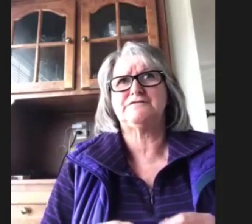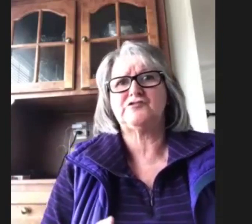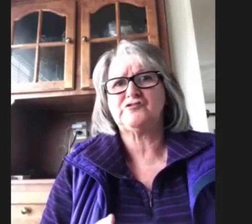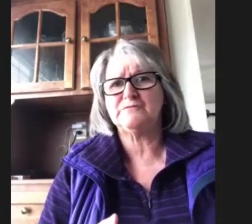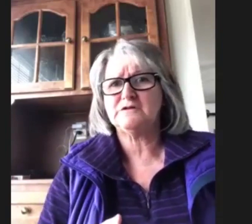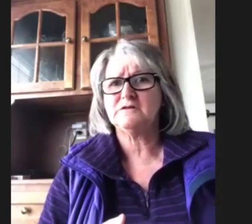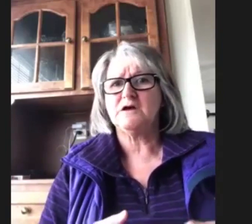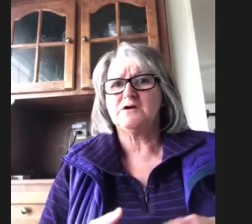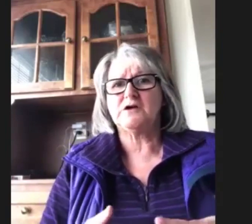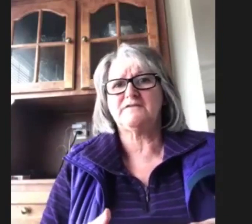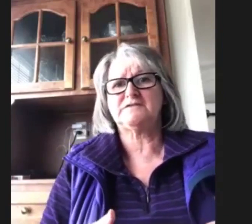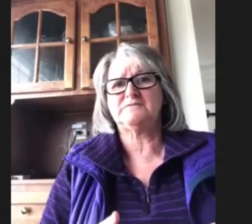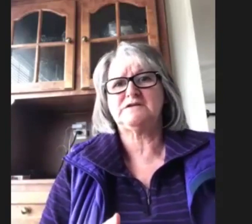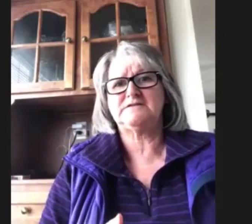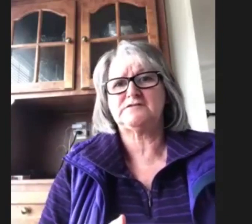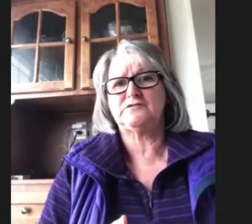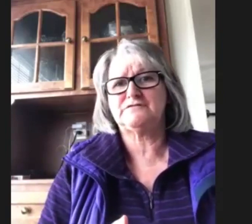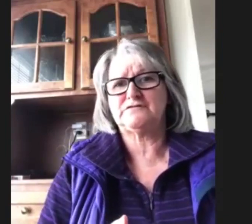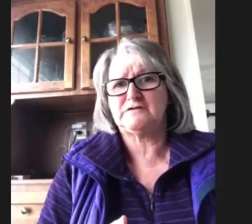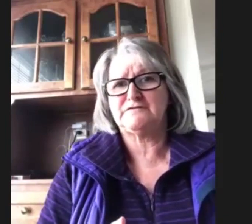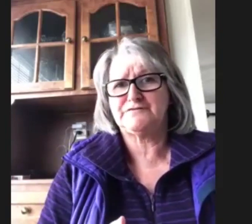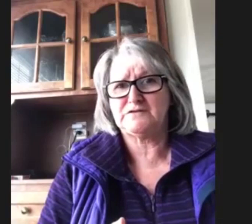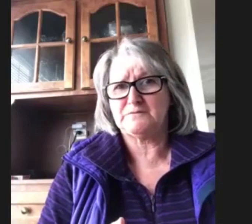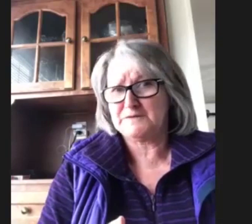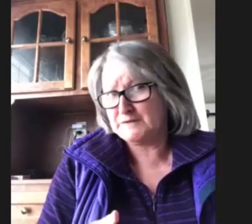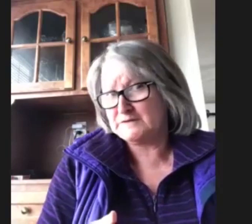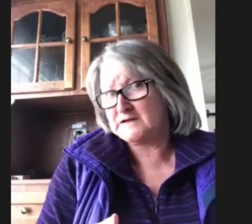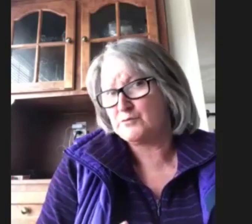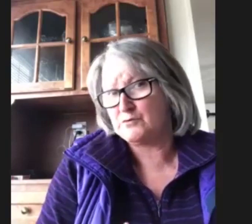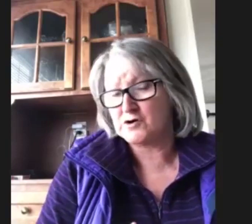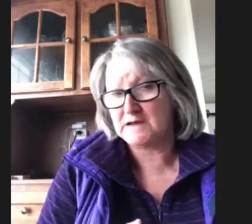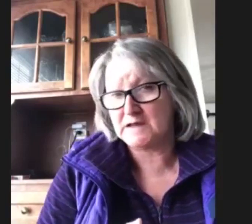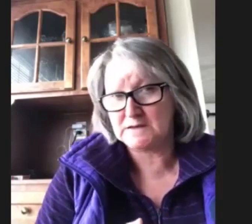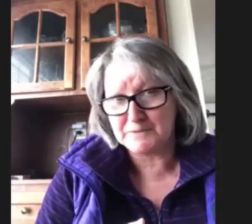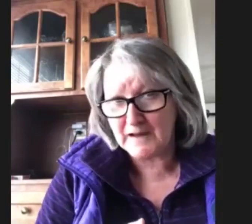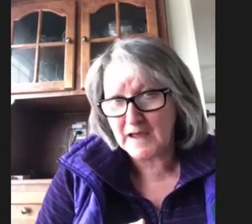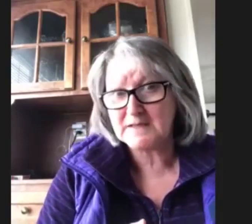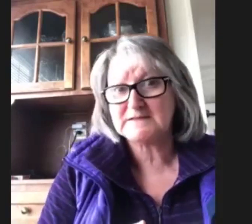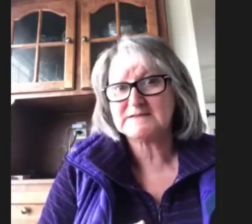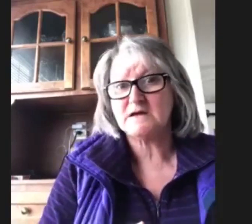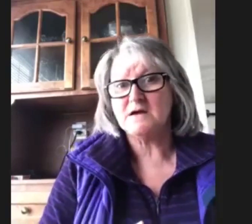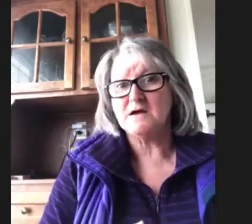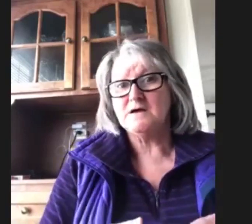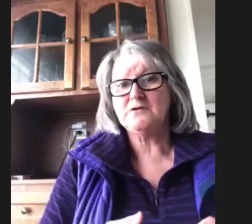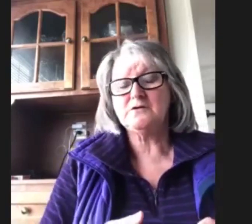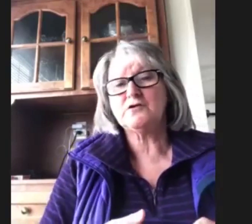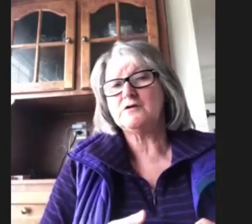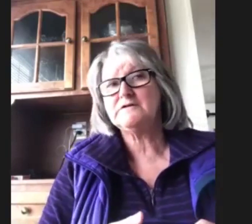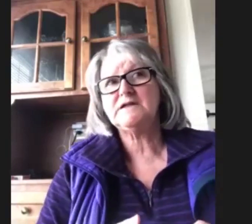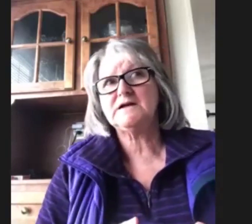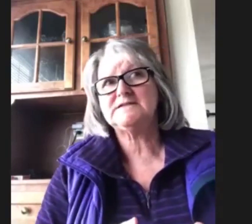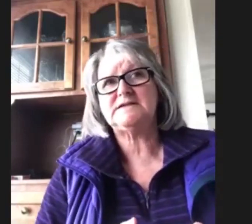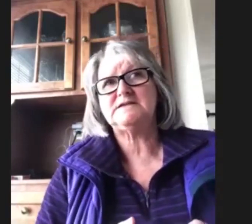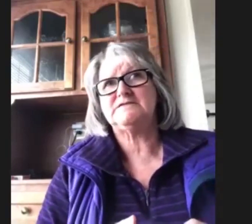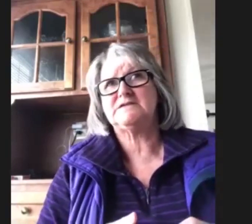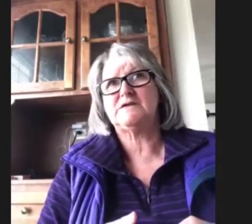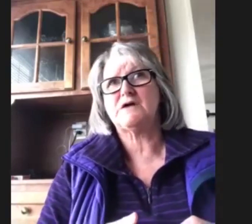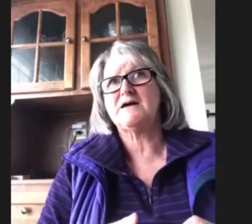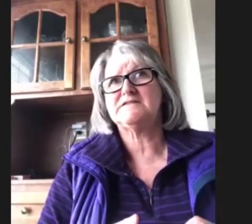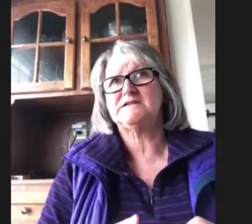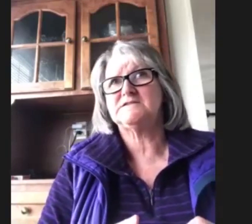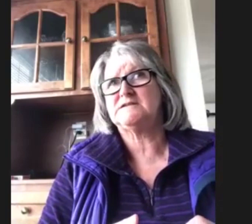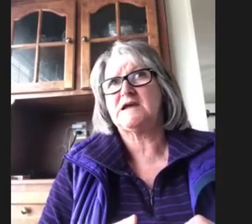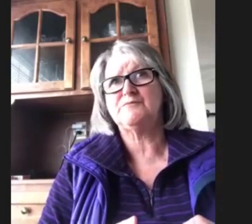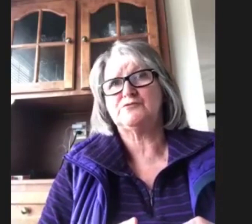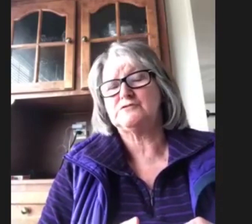for the fishermen. You have to be concerned for the, the people that are working in the plants. You know, COVID-19, if it